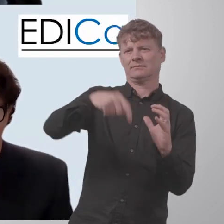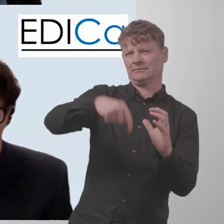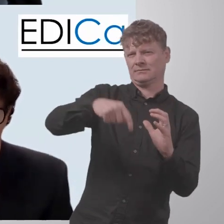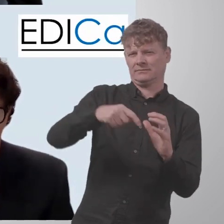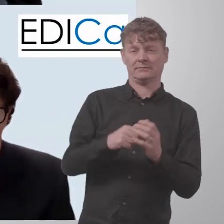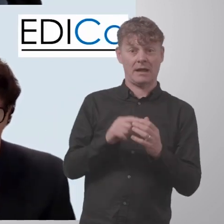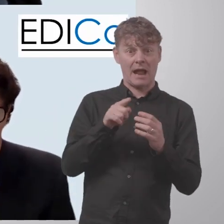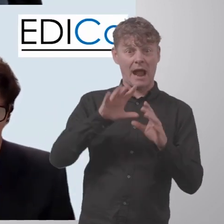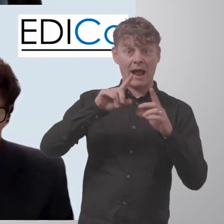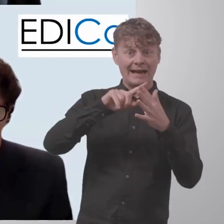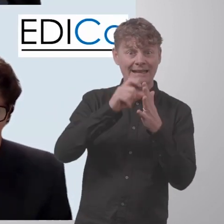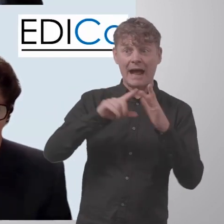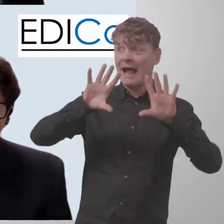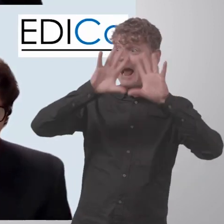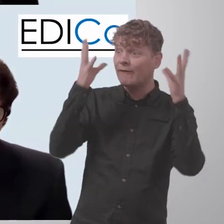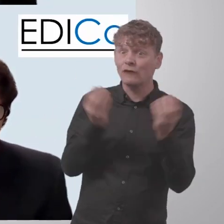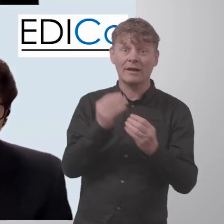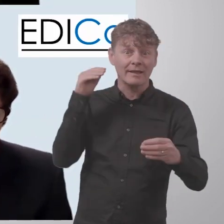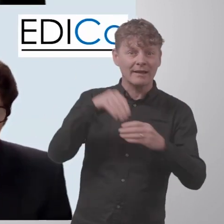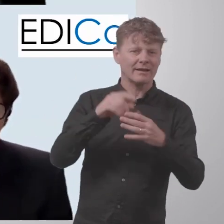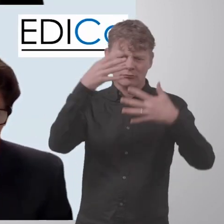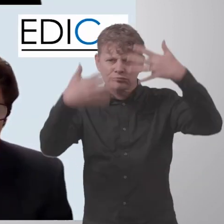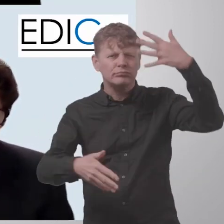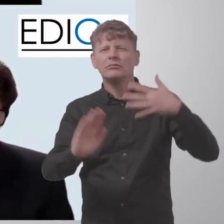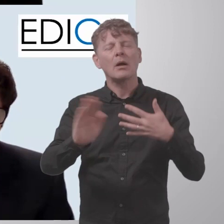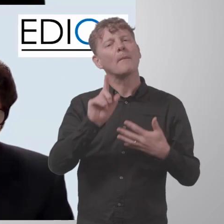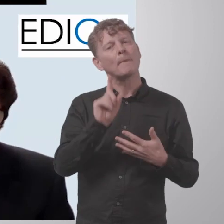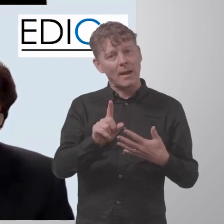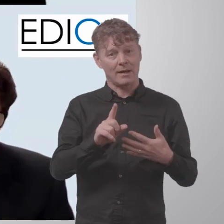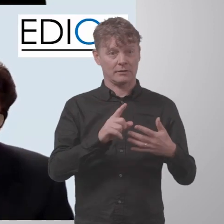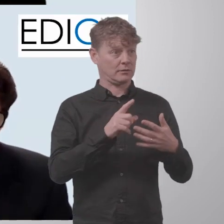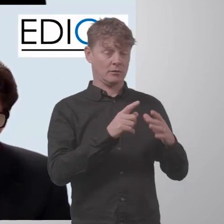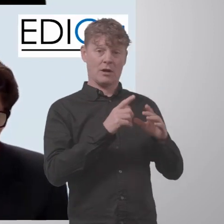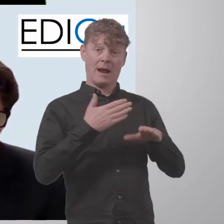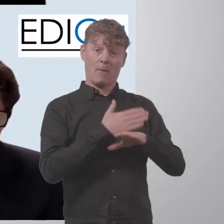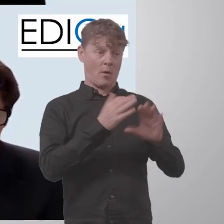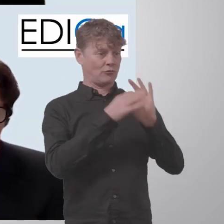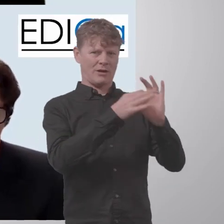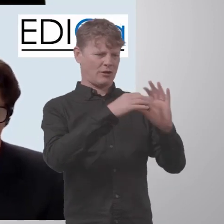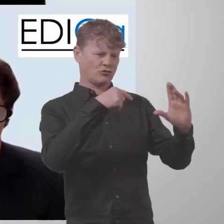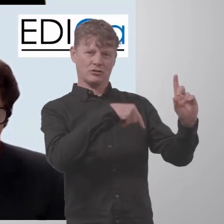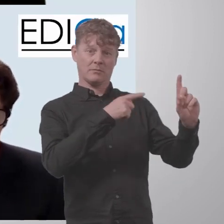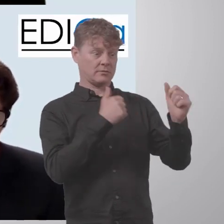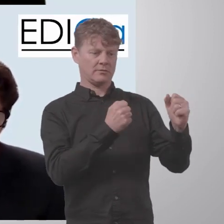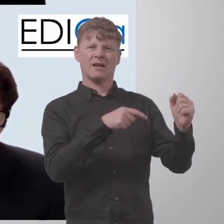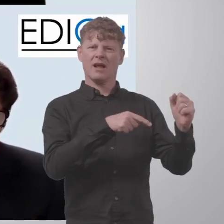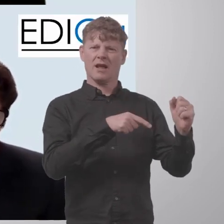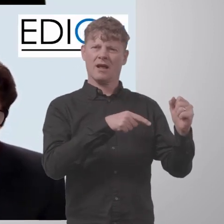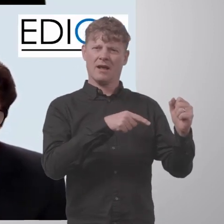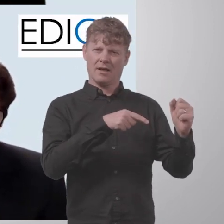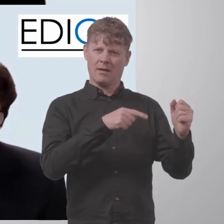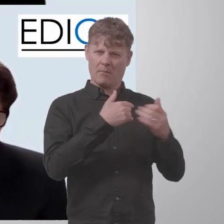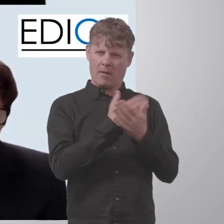got inequality in the employment relationship, it's quite clear that there are parts of the employment relationship or groups associated with the